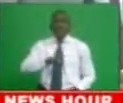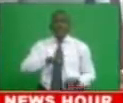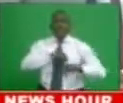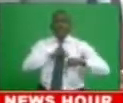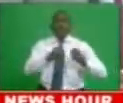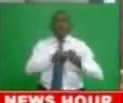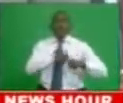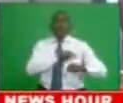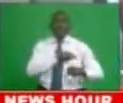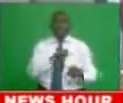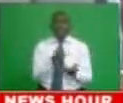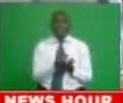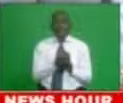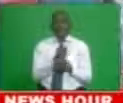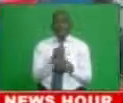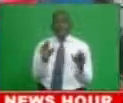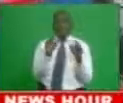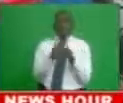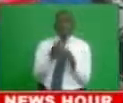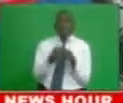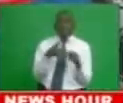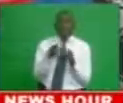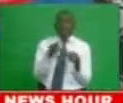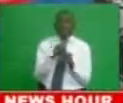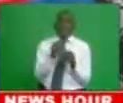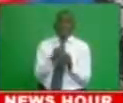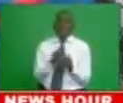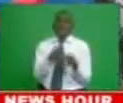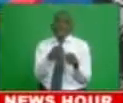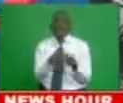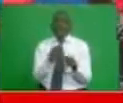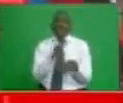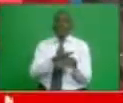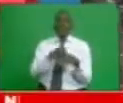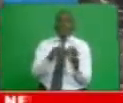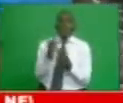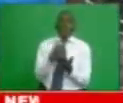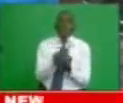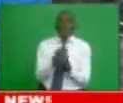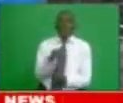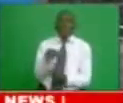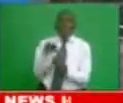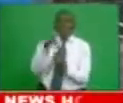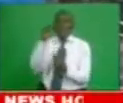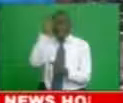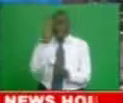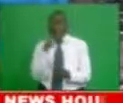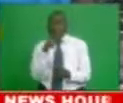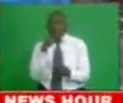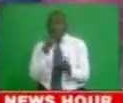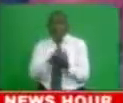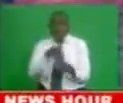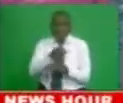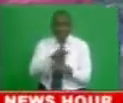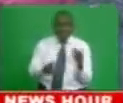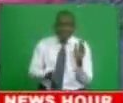Nana Oyelitha, at a ceremony to unveil this piece of art, cautioned Ghanaians, especially parents who marry their children